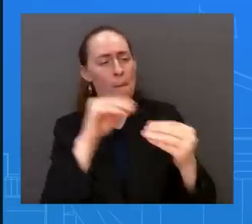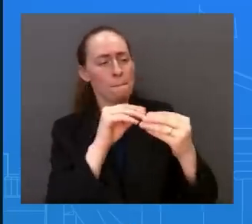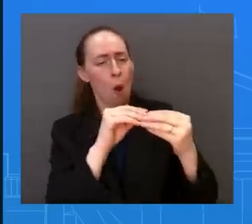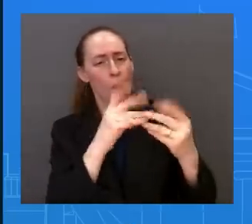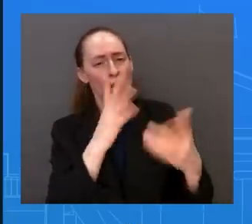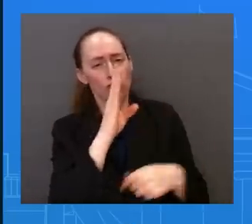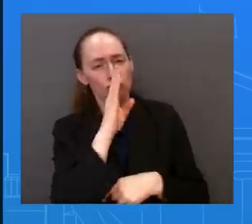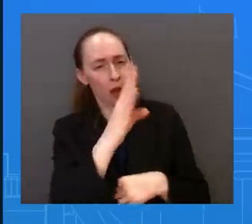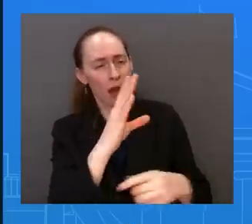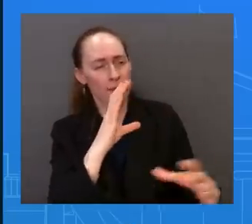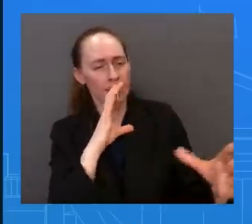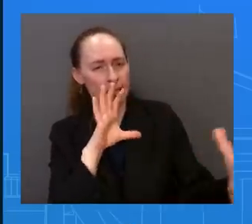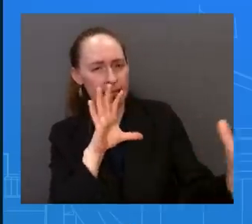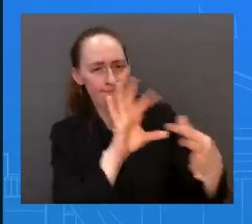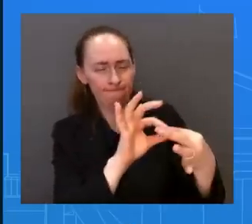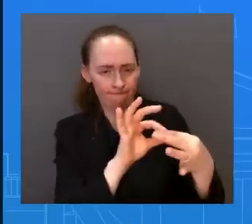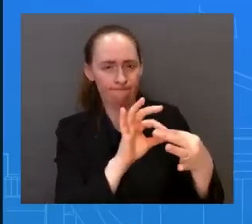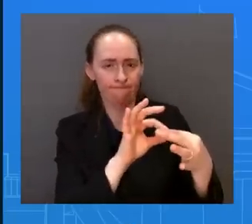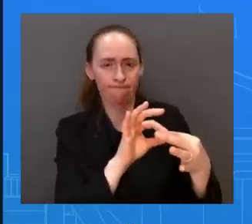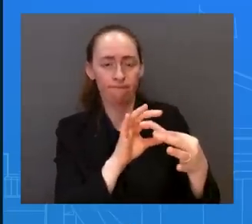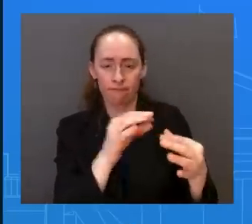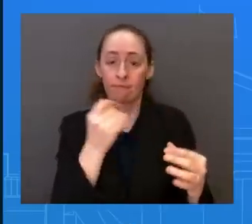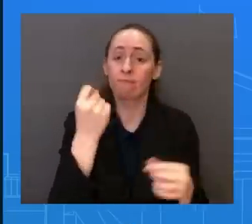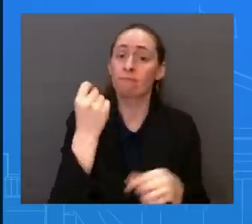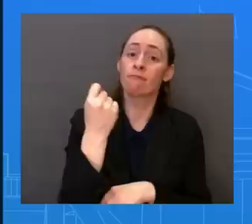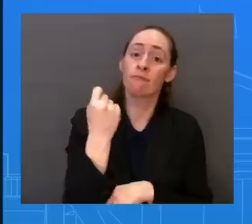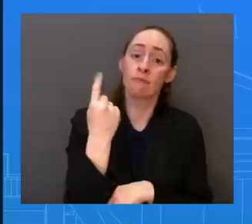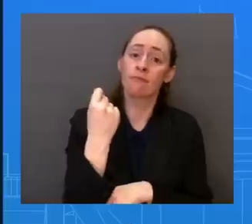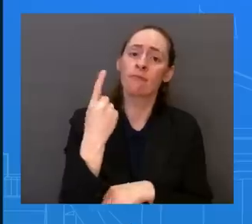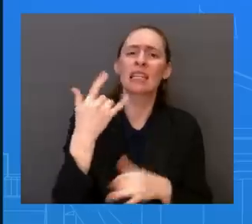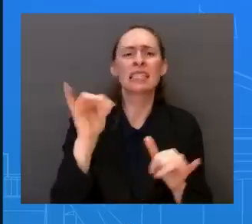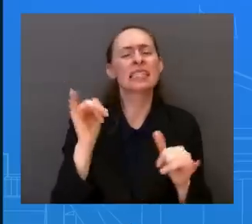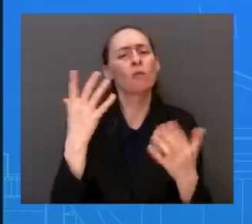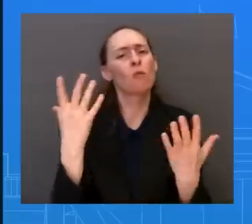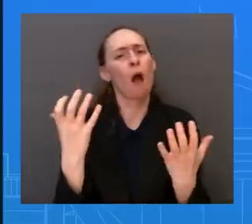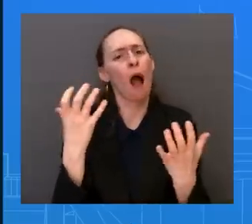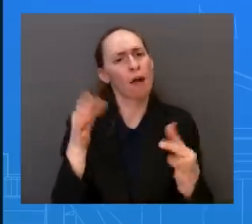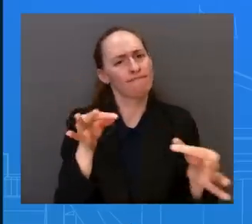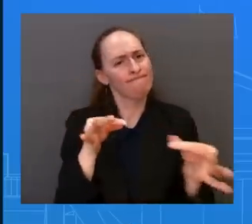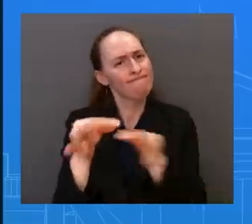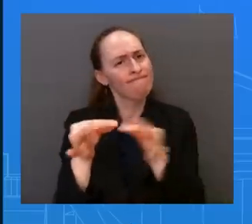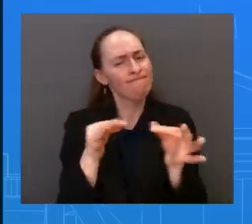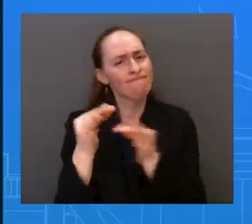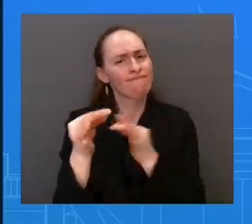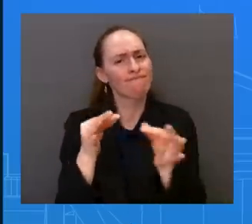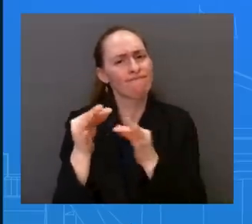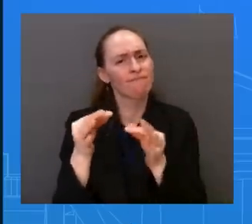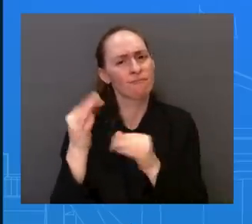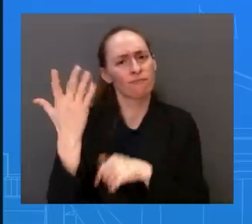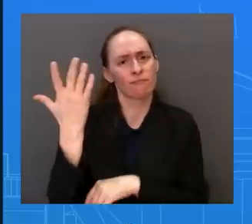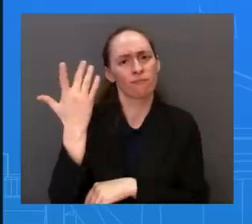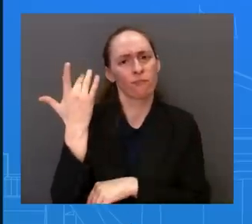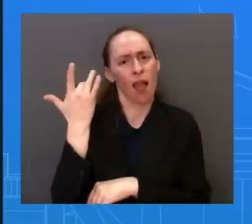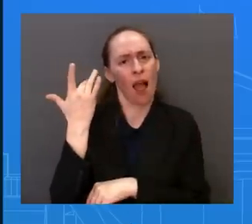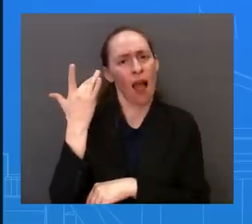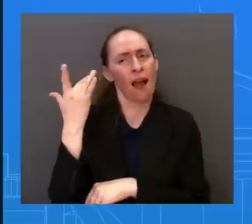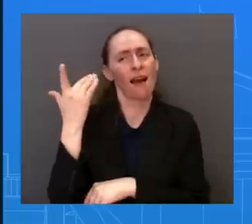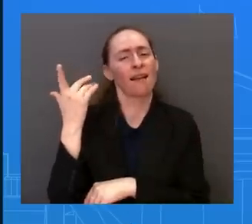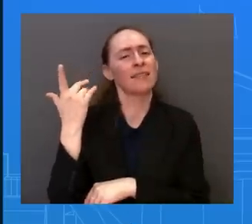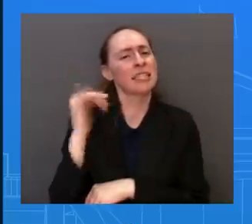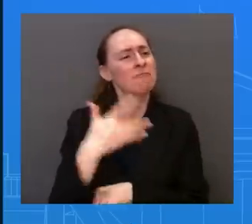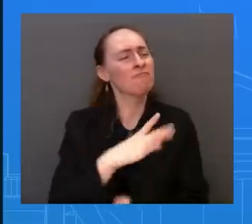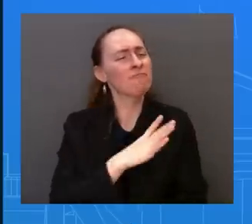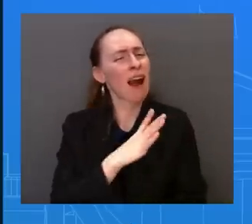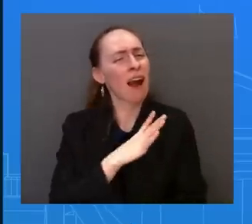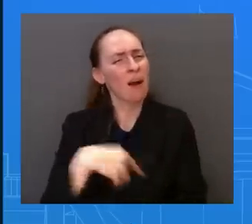optimistic, that if we continue to make the kind of progress that we have, historic progress, even with